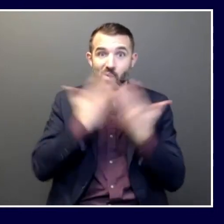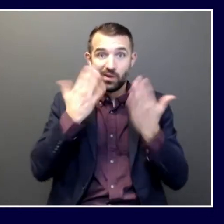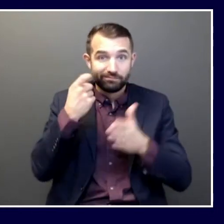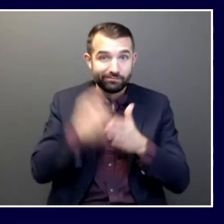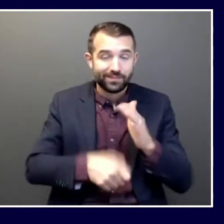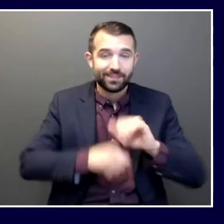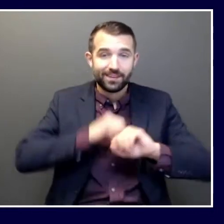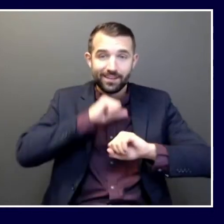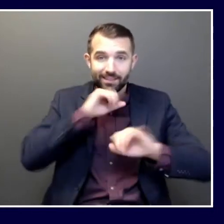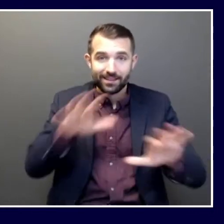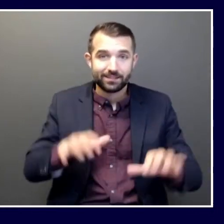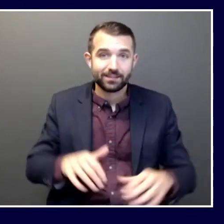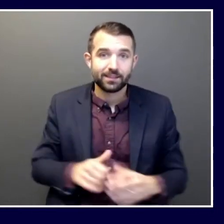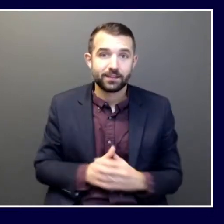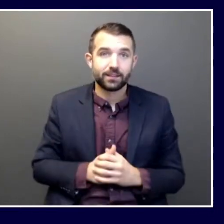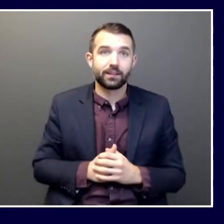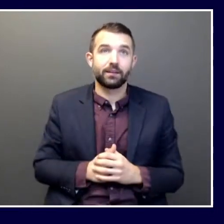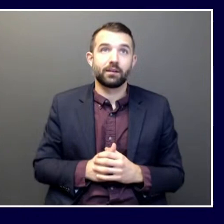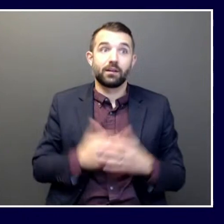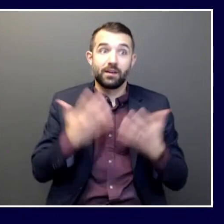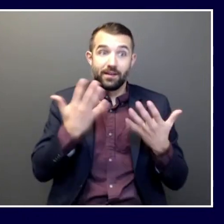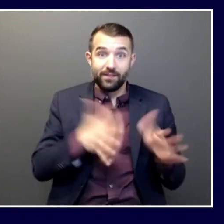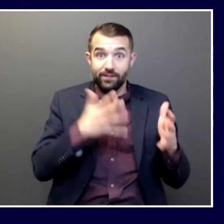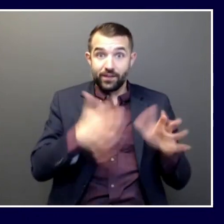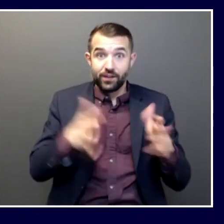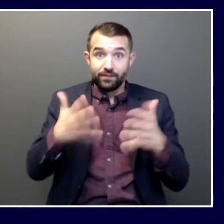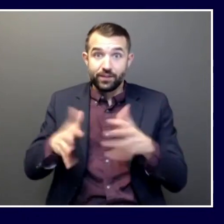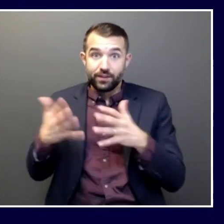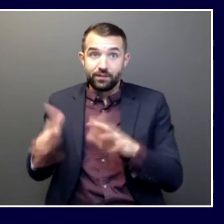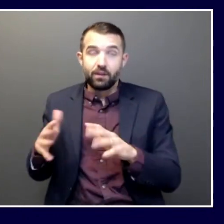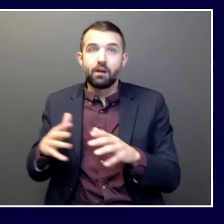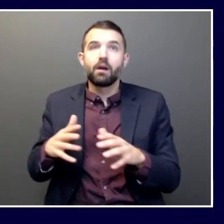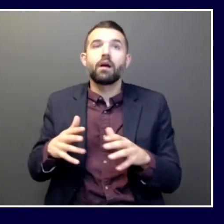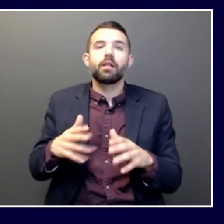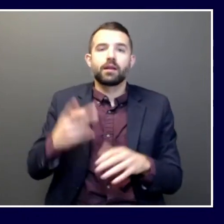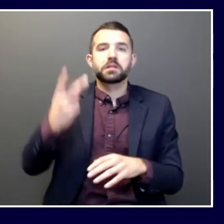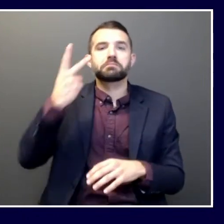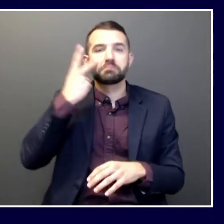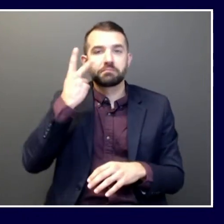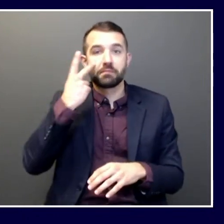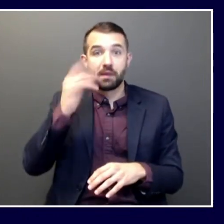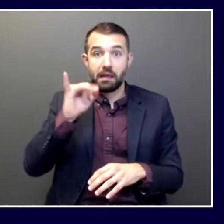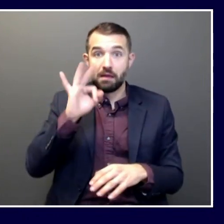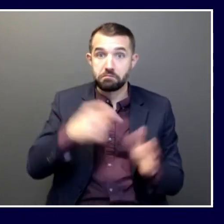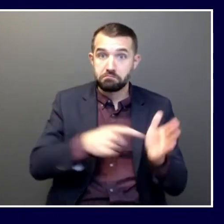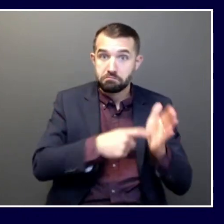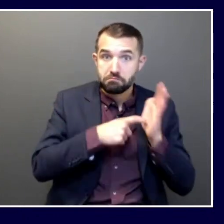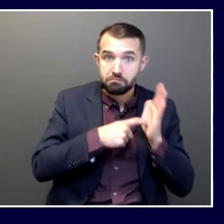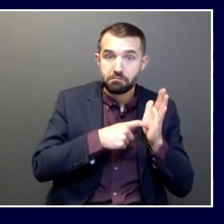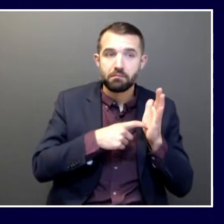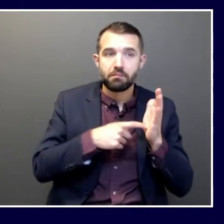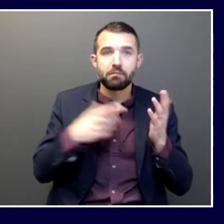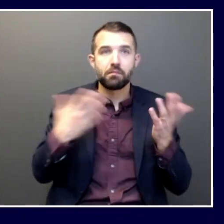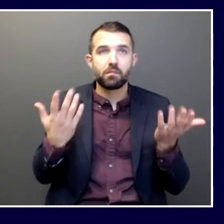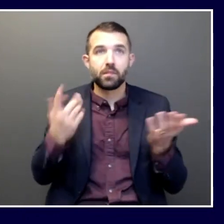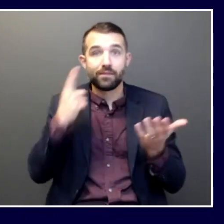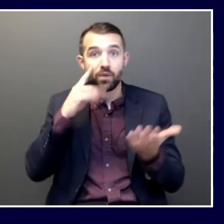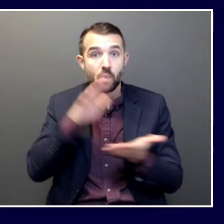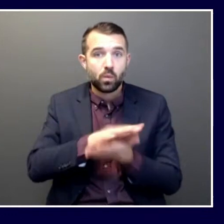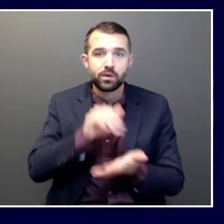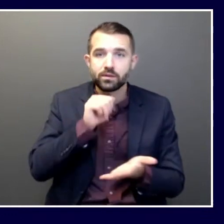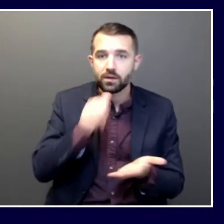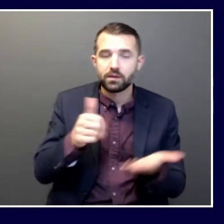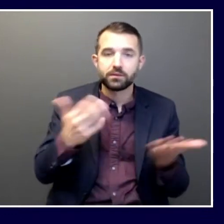to where we are in our vaccination of kids. Okay. And Dr. Shah, you had mentioned about